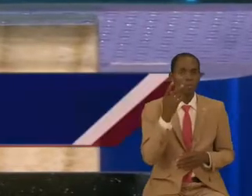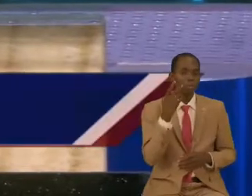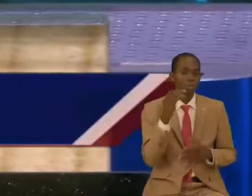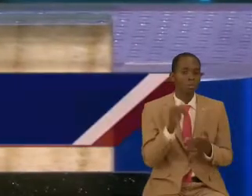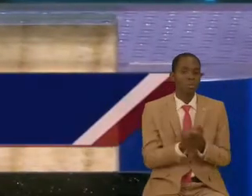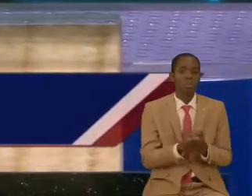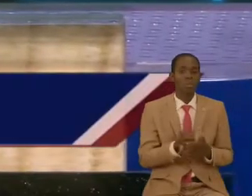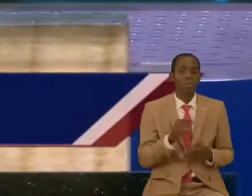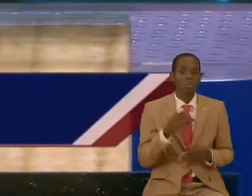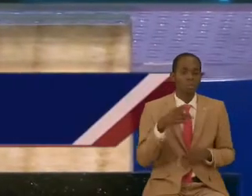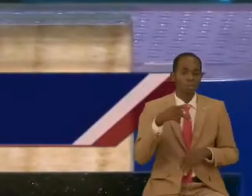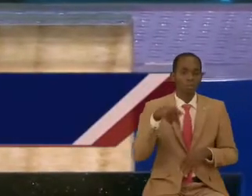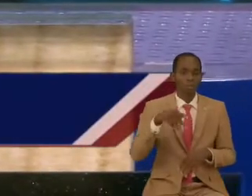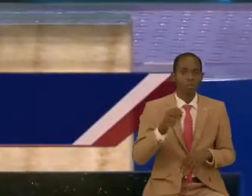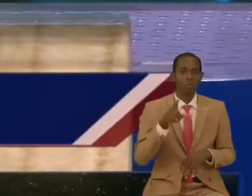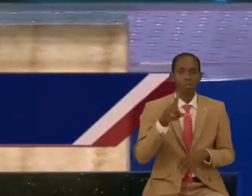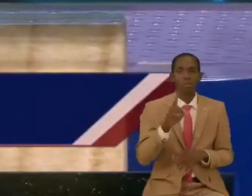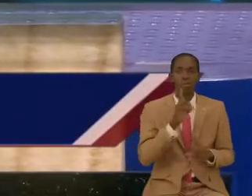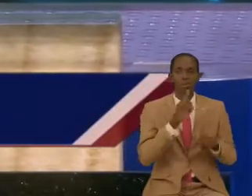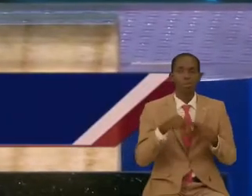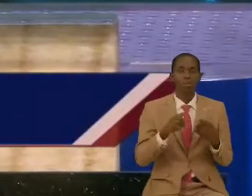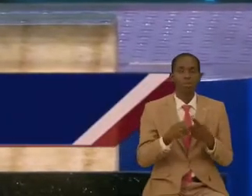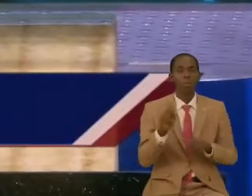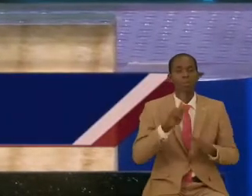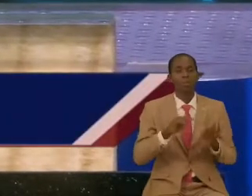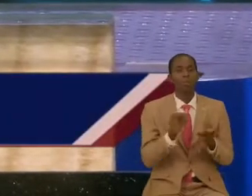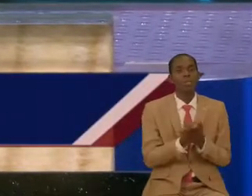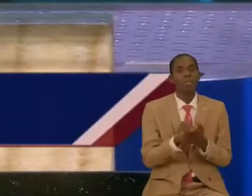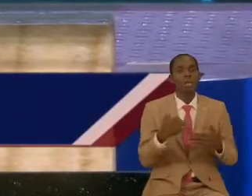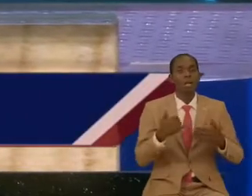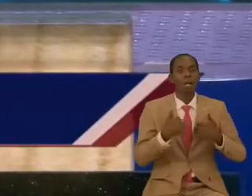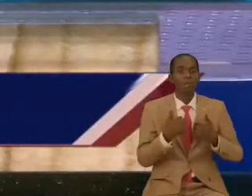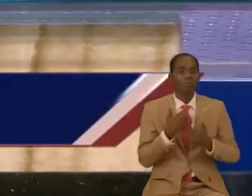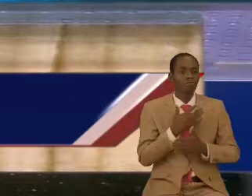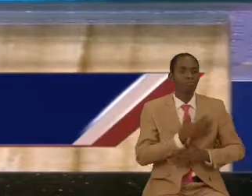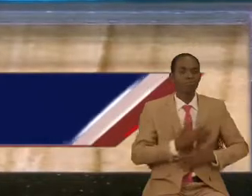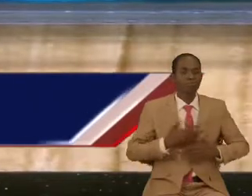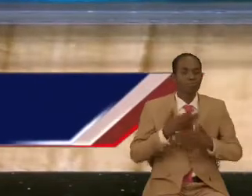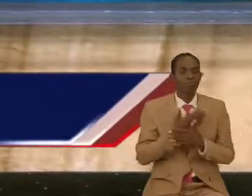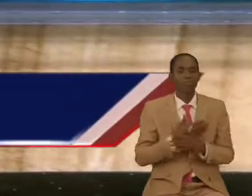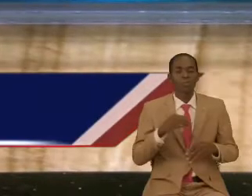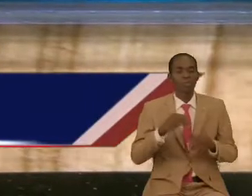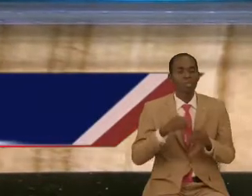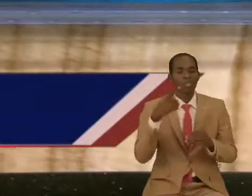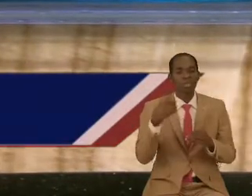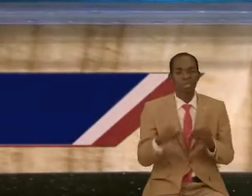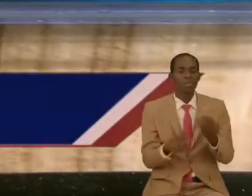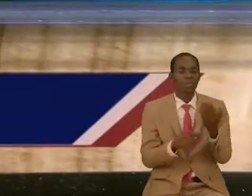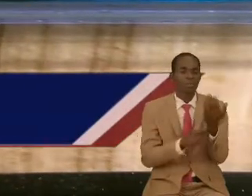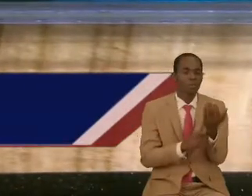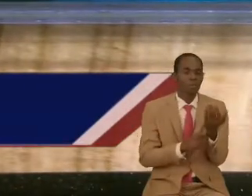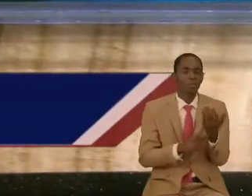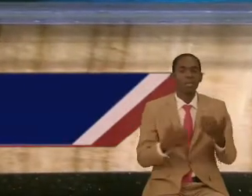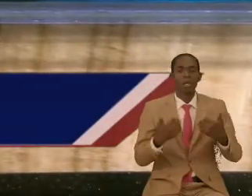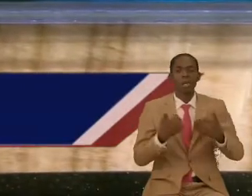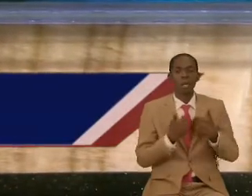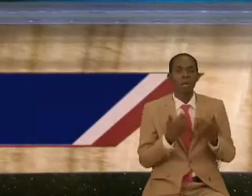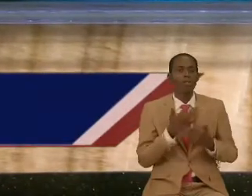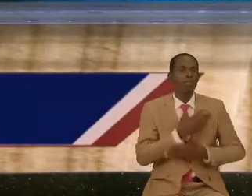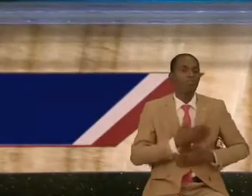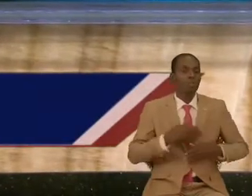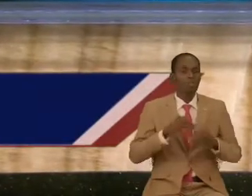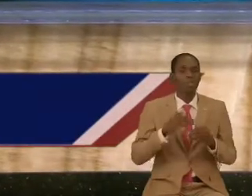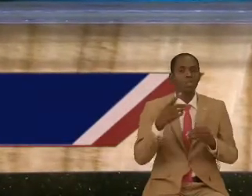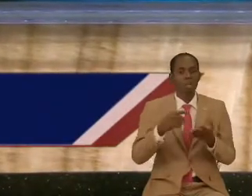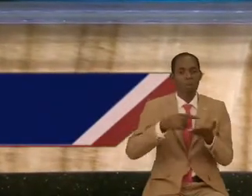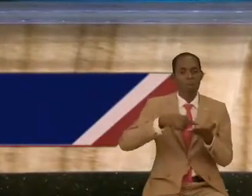spoke about those who glory in the flesh. That is, they glory in the marks of circumcision they